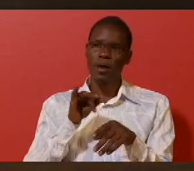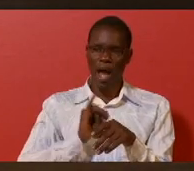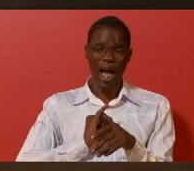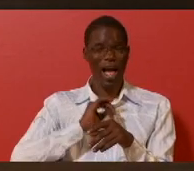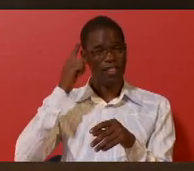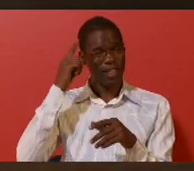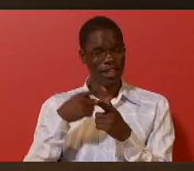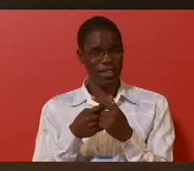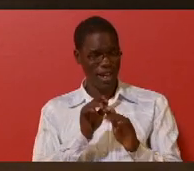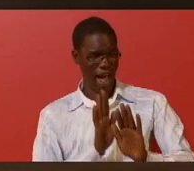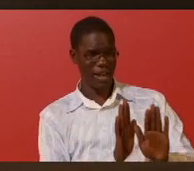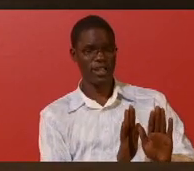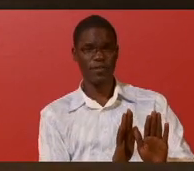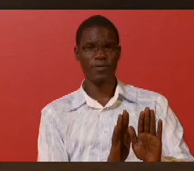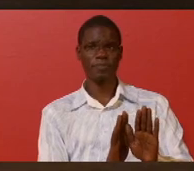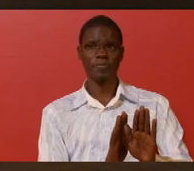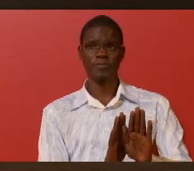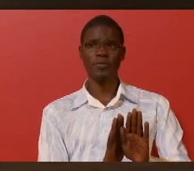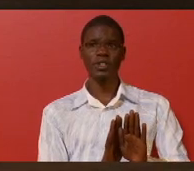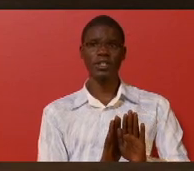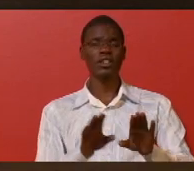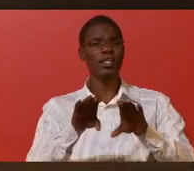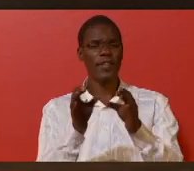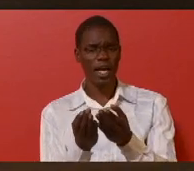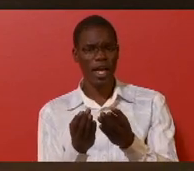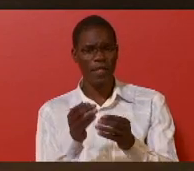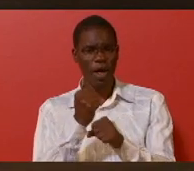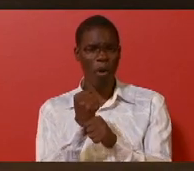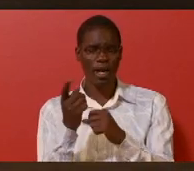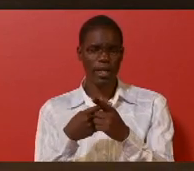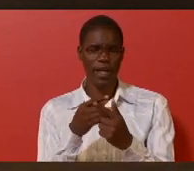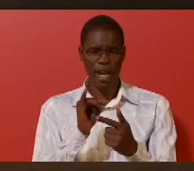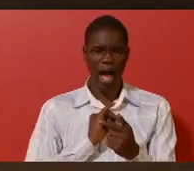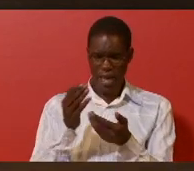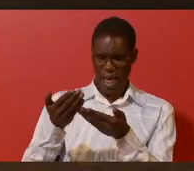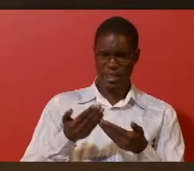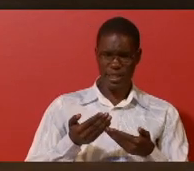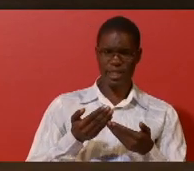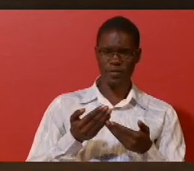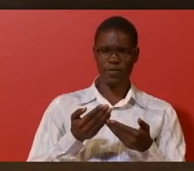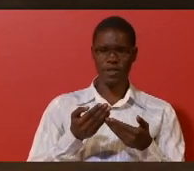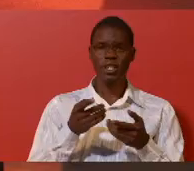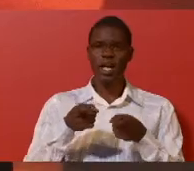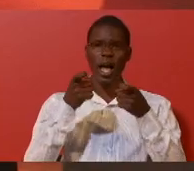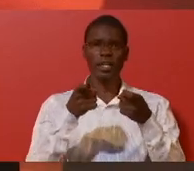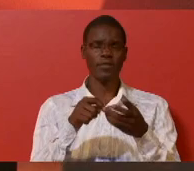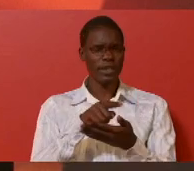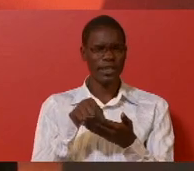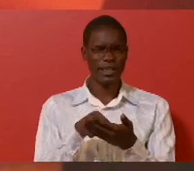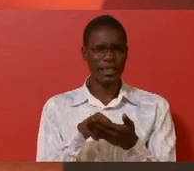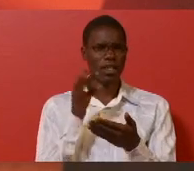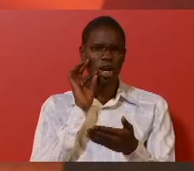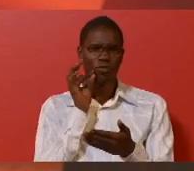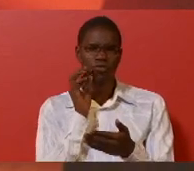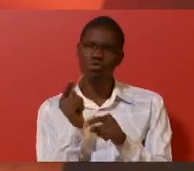leave this company, I want to receive that gift. This is a precious gift. In fact, this apple